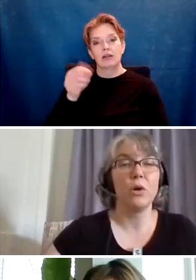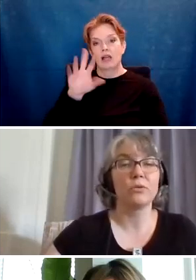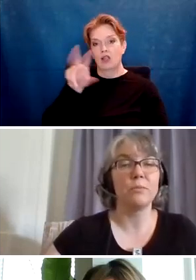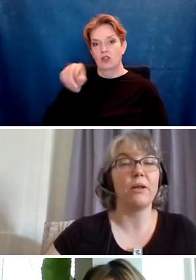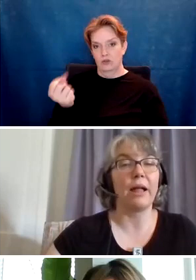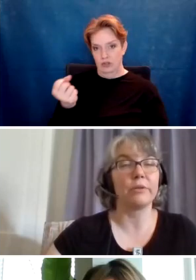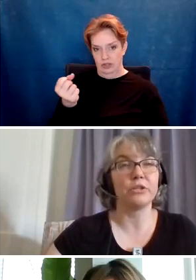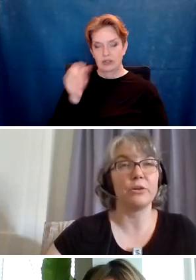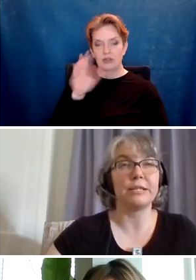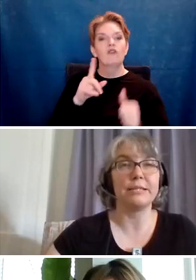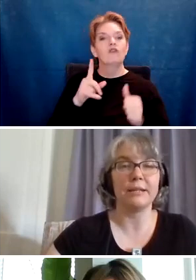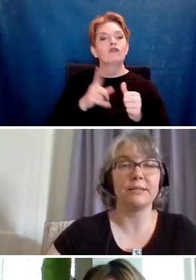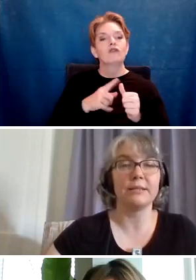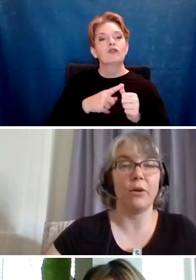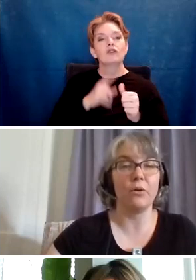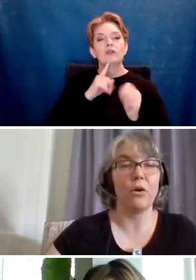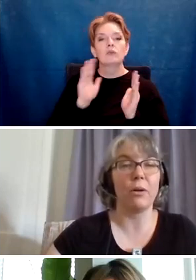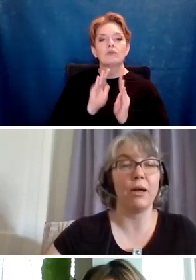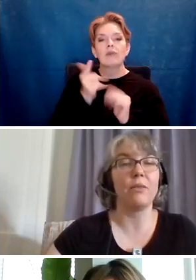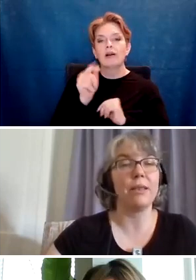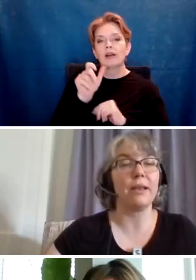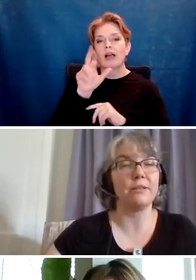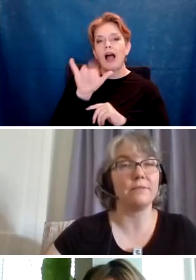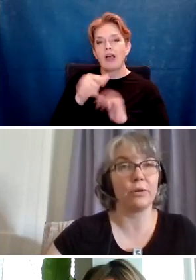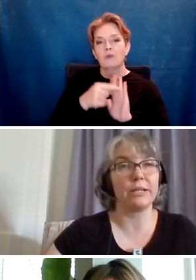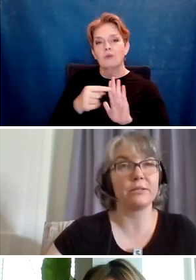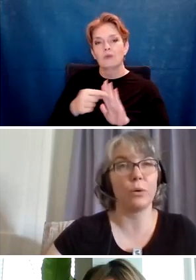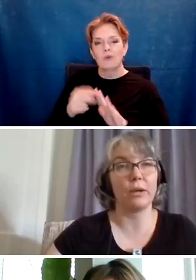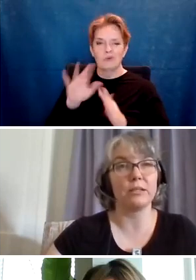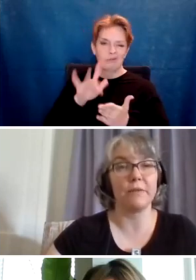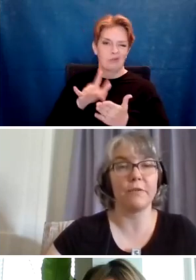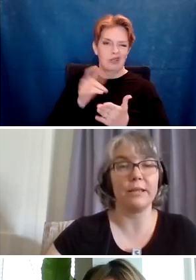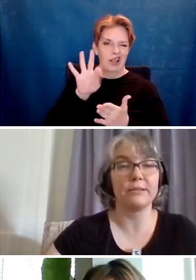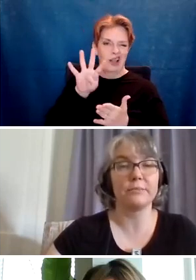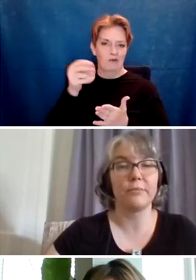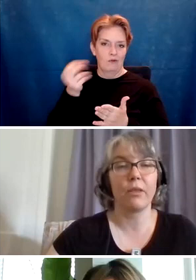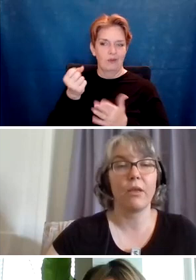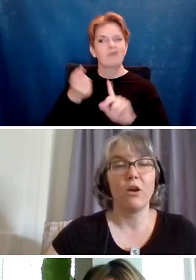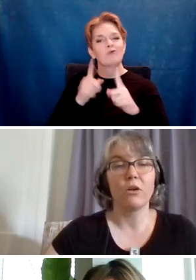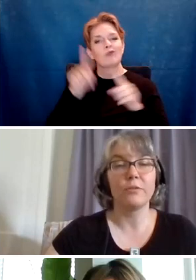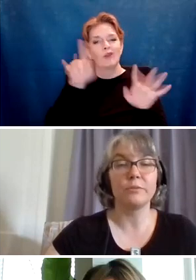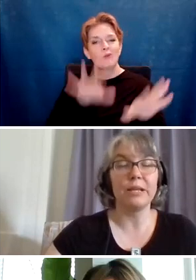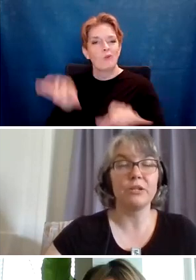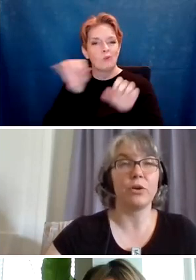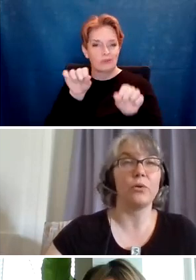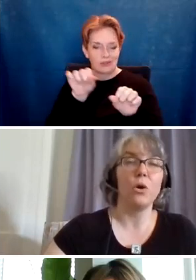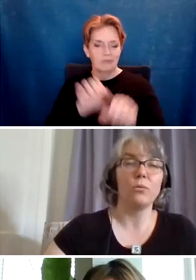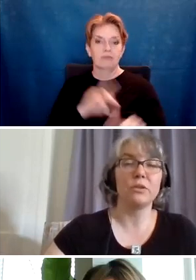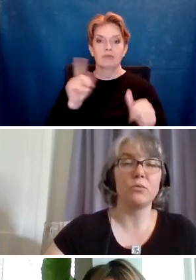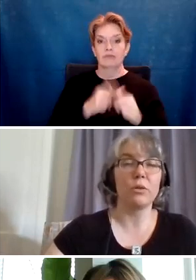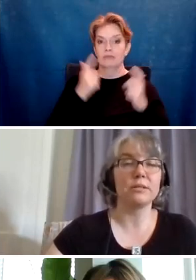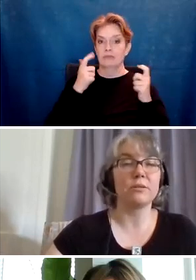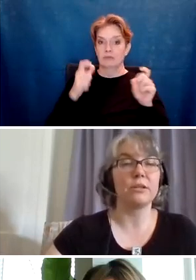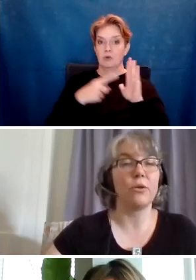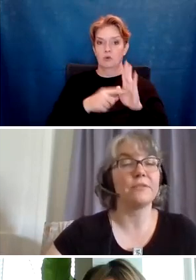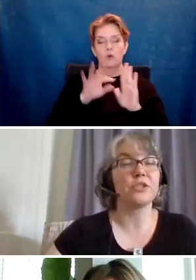shows were small gallery shows in Texas and Oklahoma in the mid-1940s, organized by friends. Her first big show was the